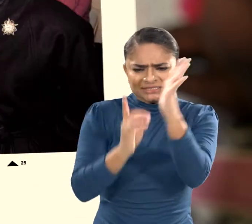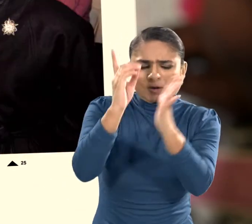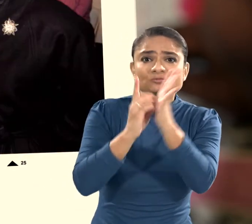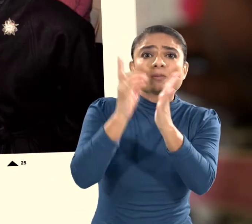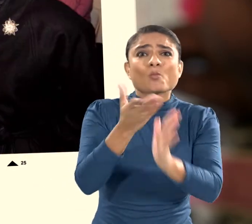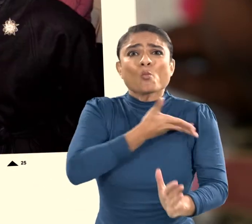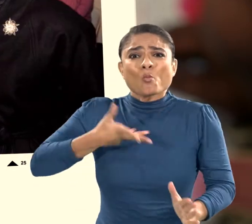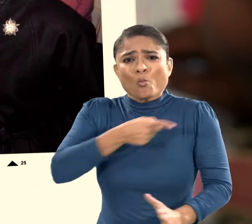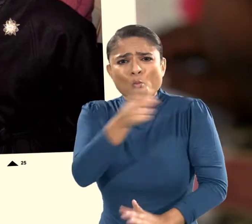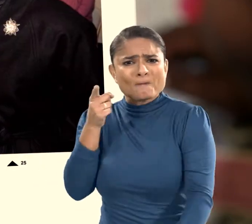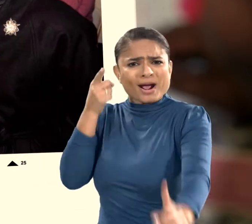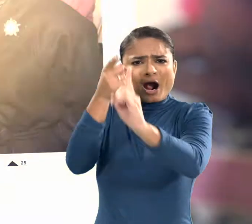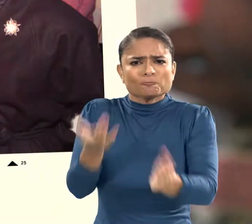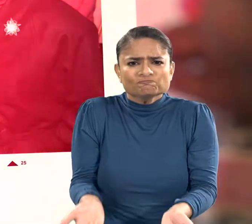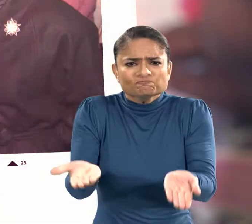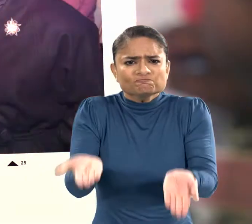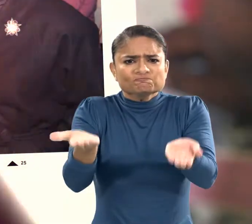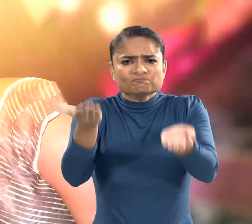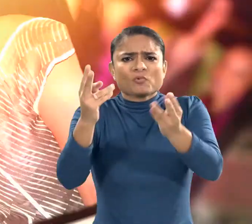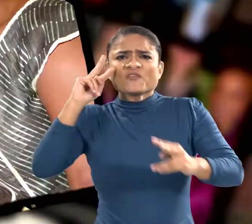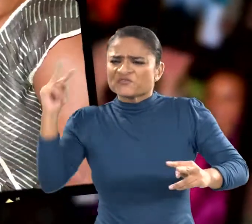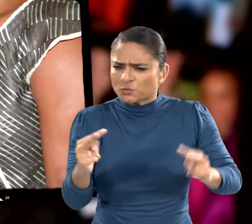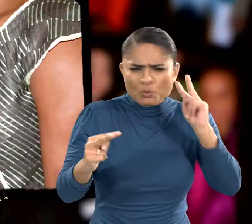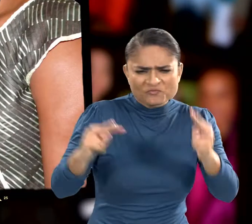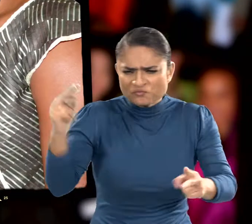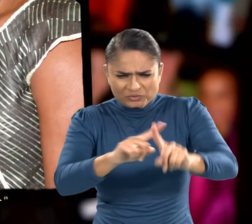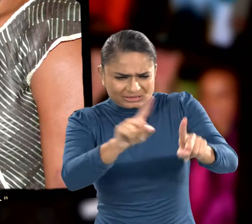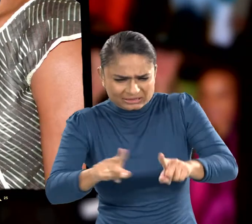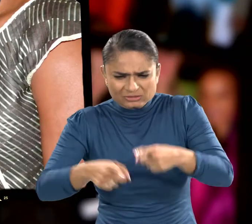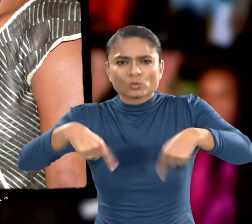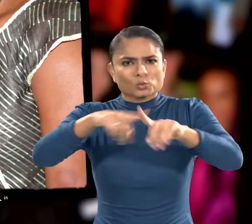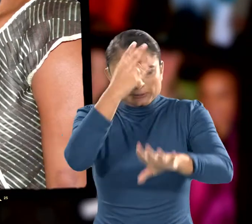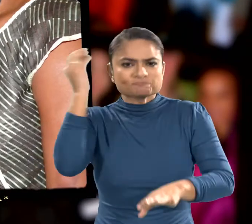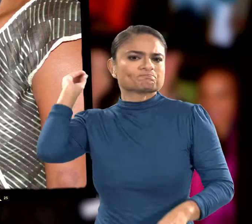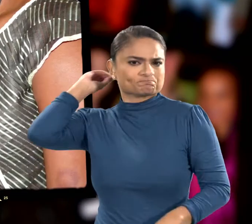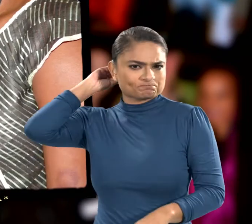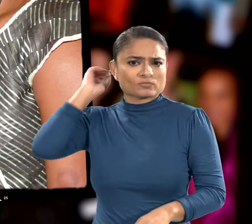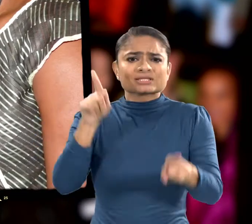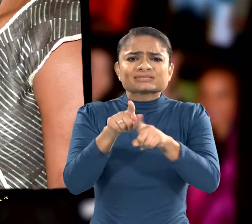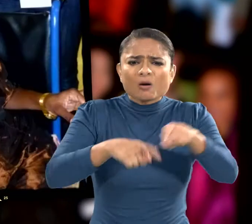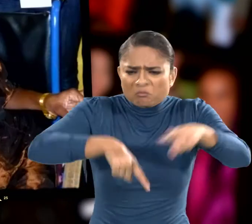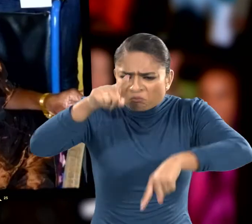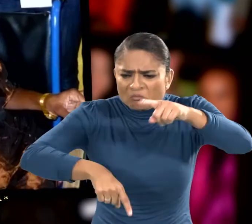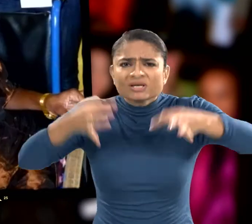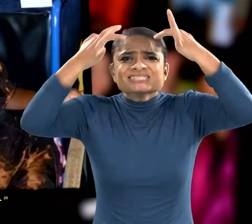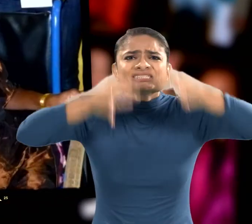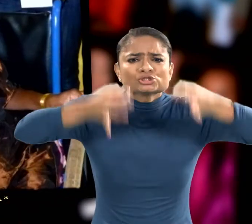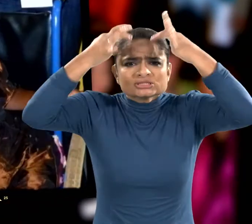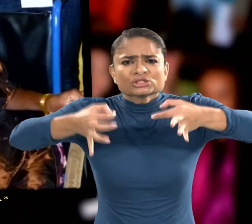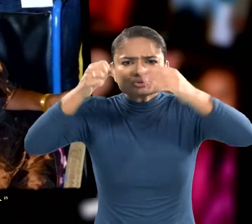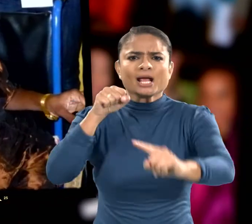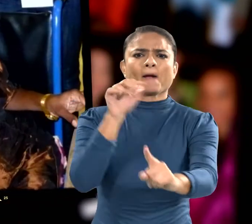of women and to ensure that women's views are taken into consideration whenever decisions are taken on all issues